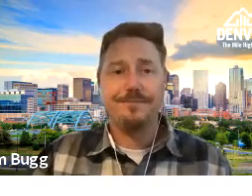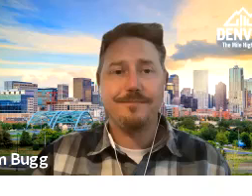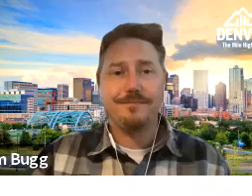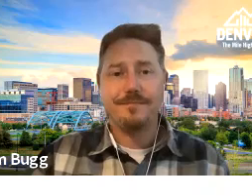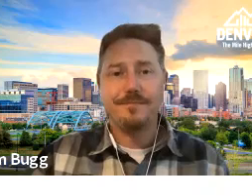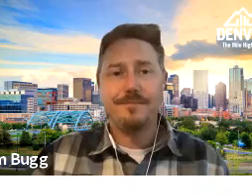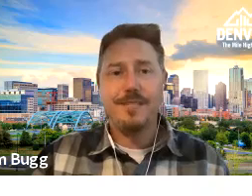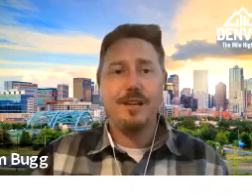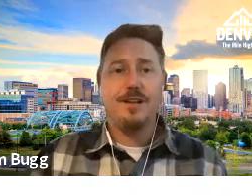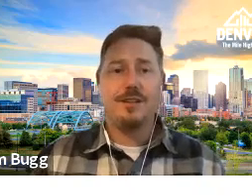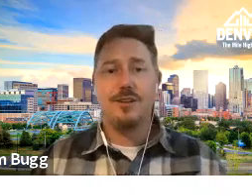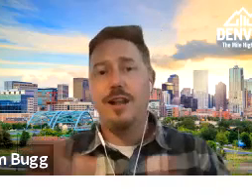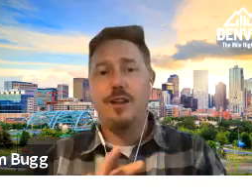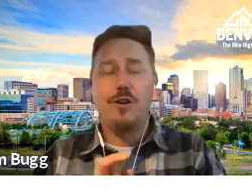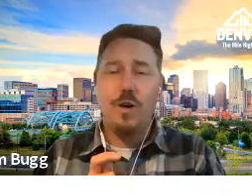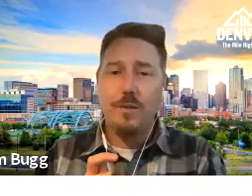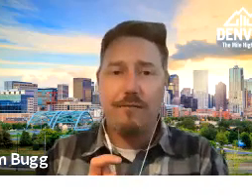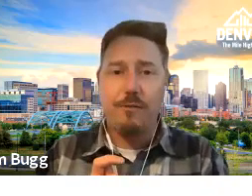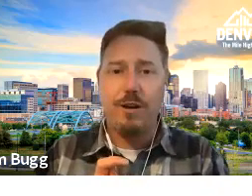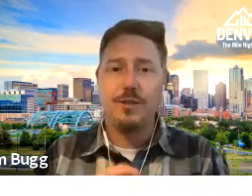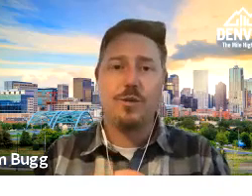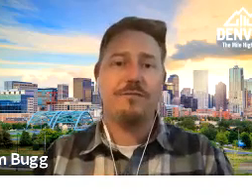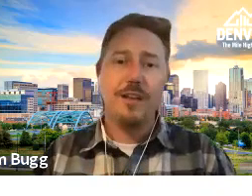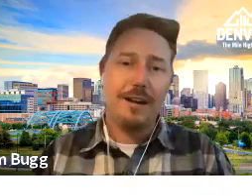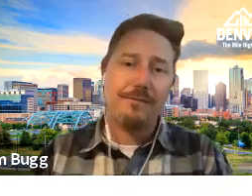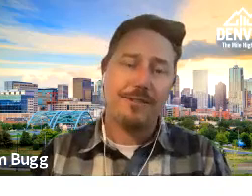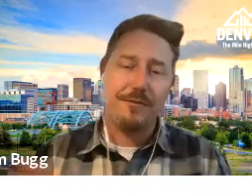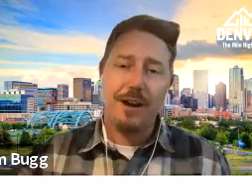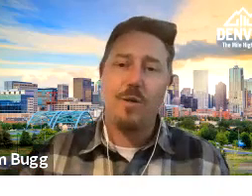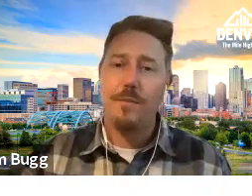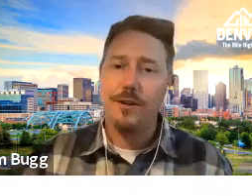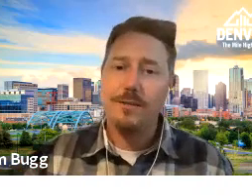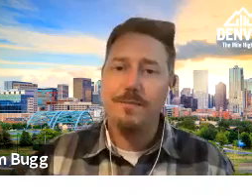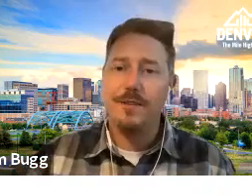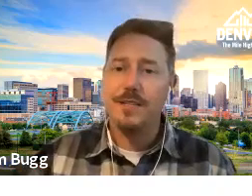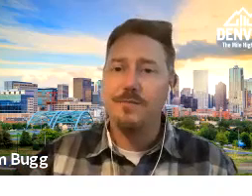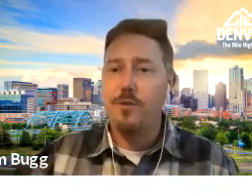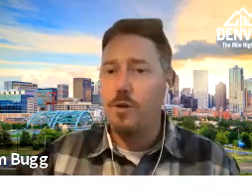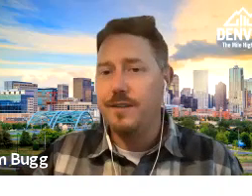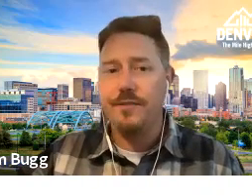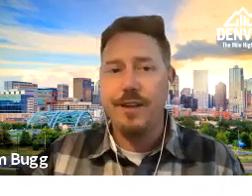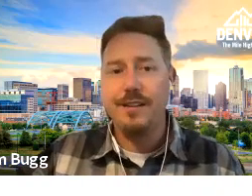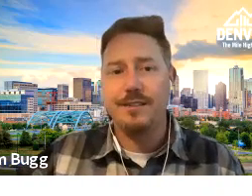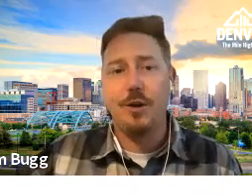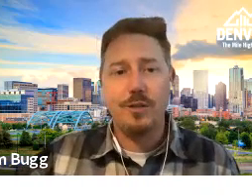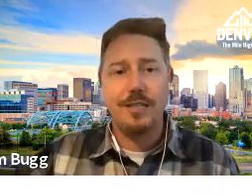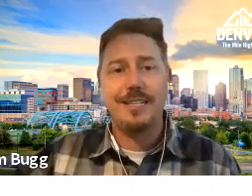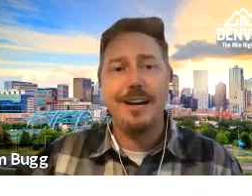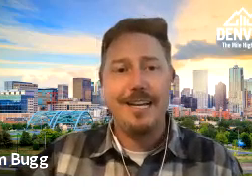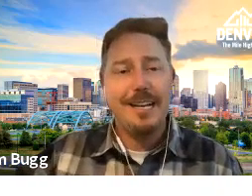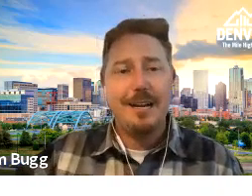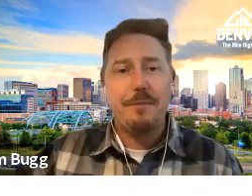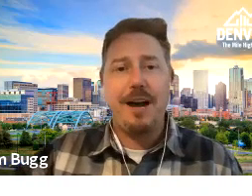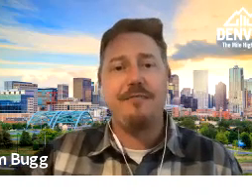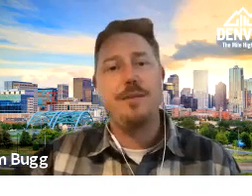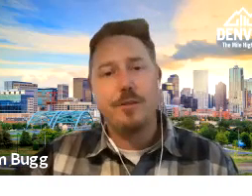started. So hello and welcome everyone to our Flood After Fire webinar. This informative event is hosted